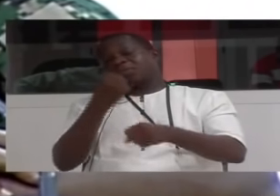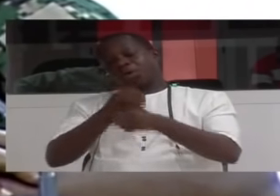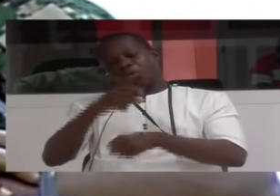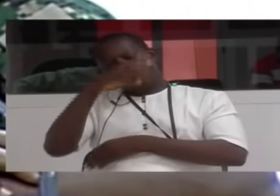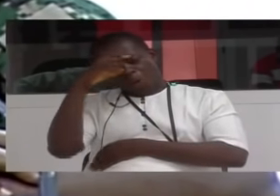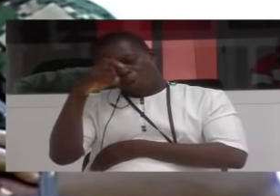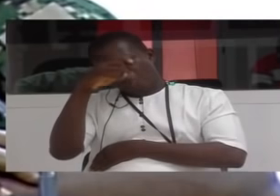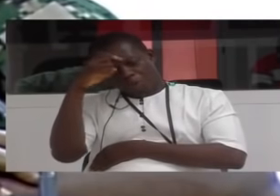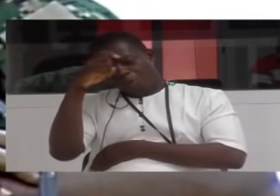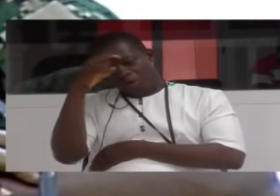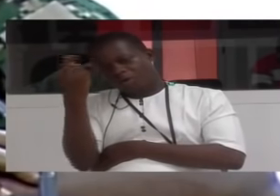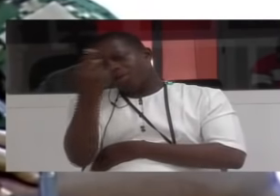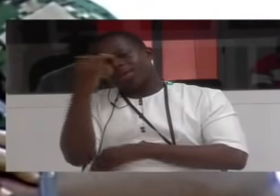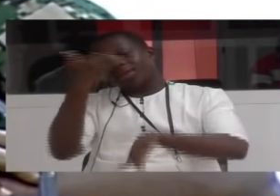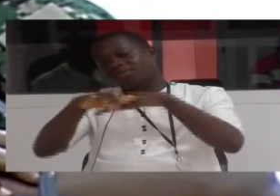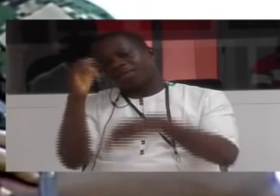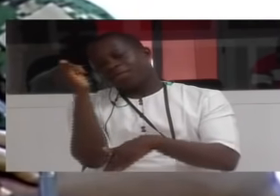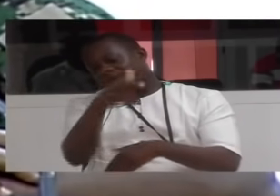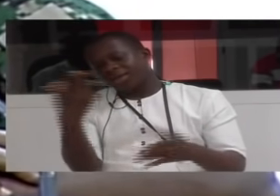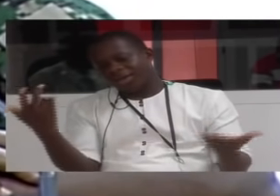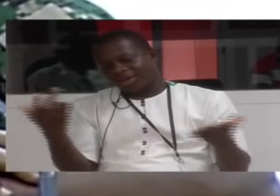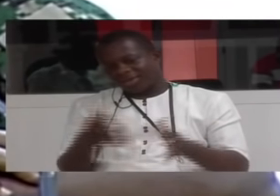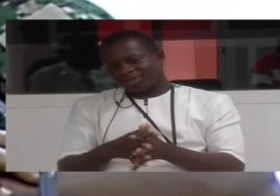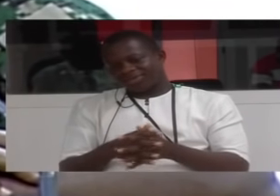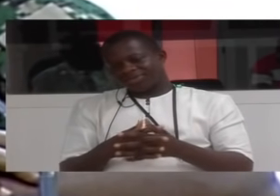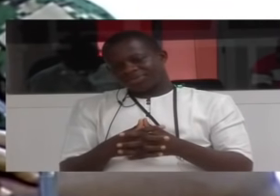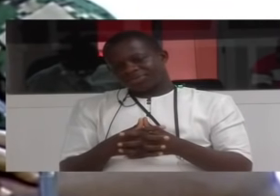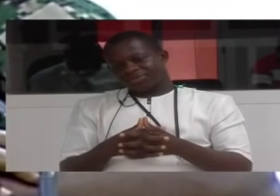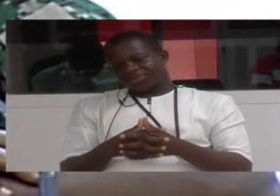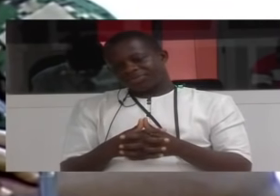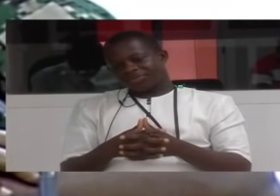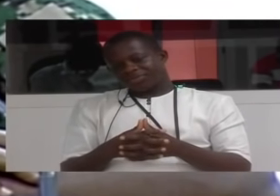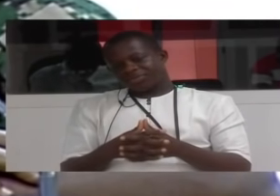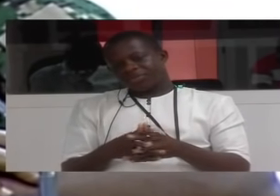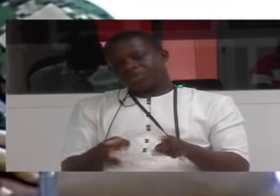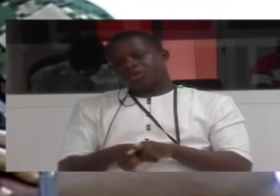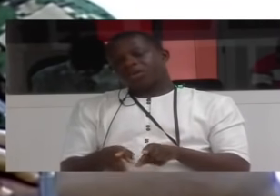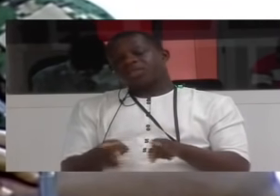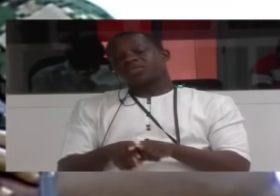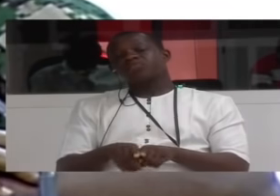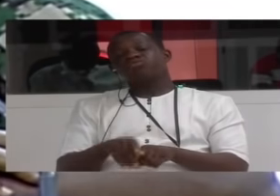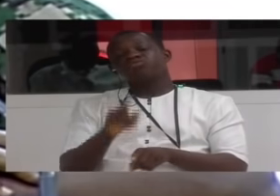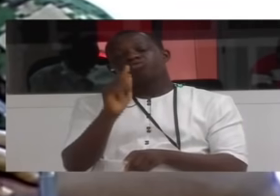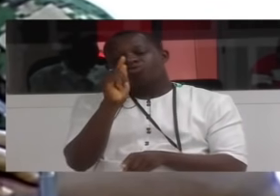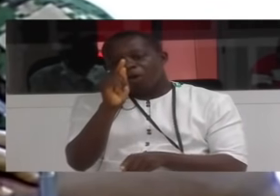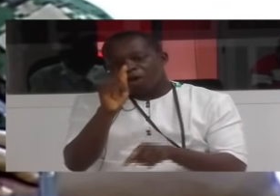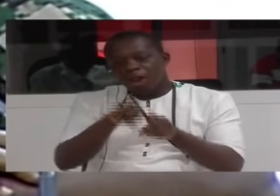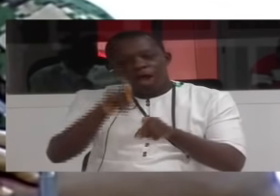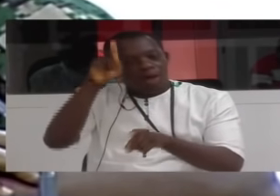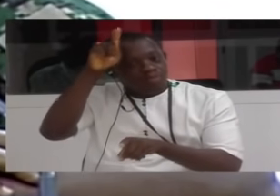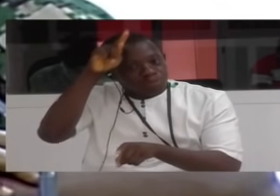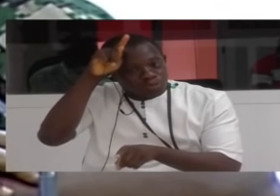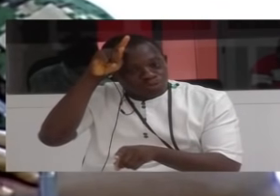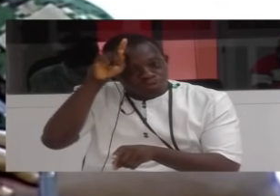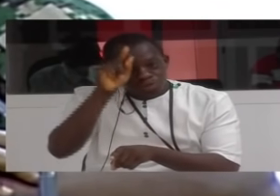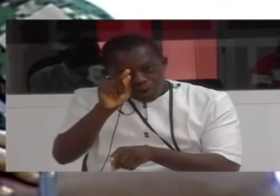nén. He said to me, Yaya Jame is just killing us. He's using us in vain. Mané ma butut bu wow. He